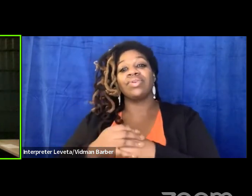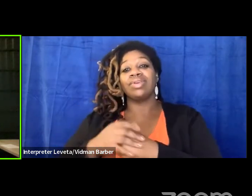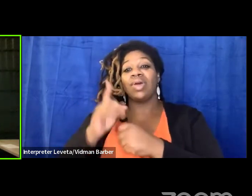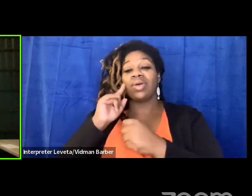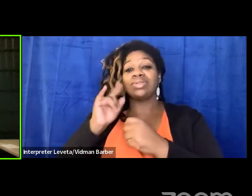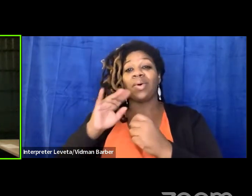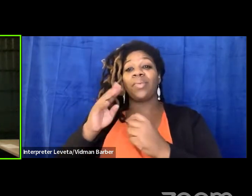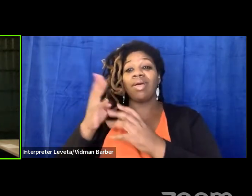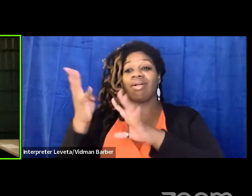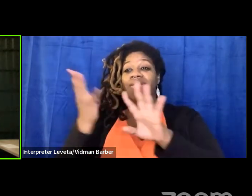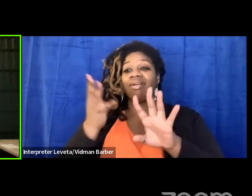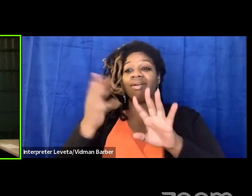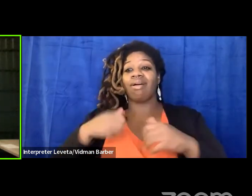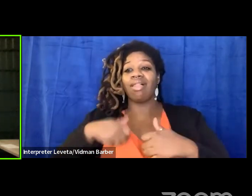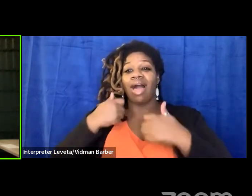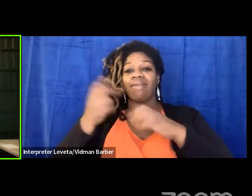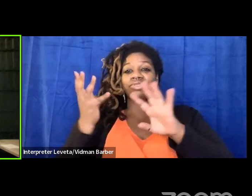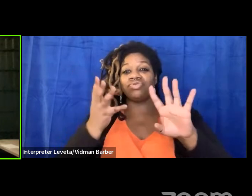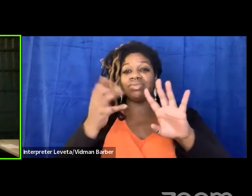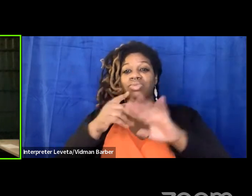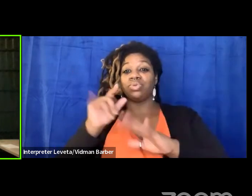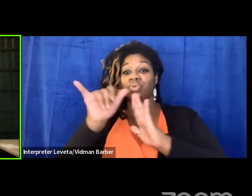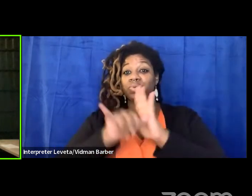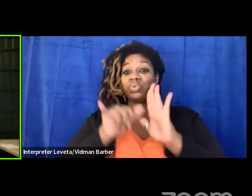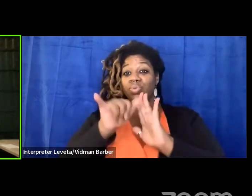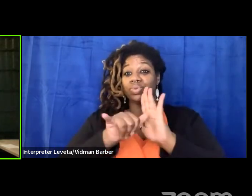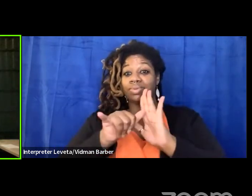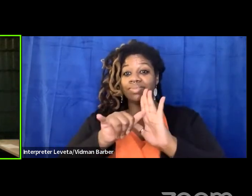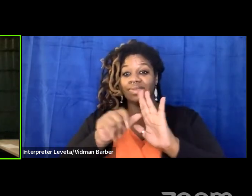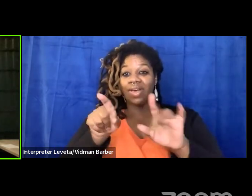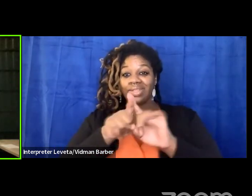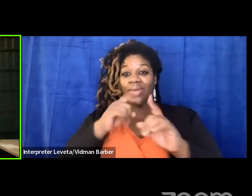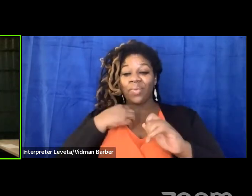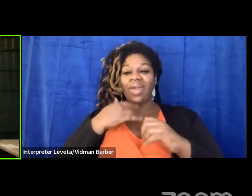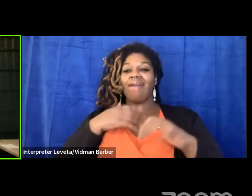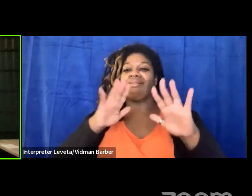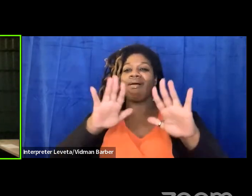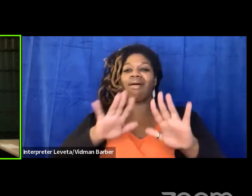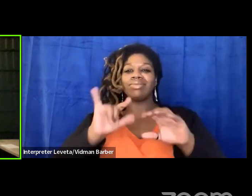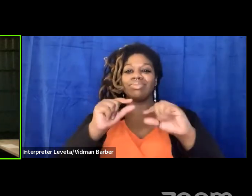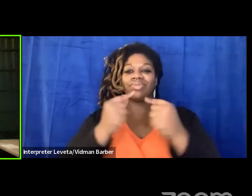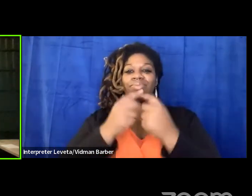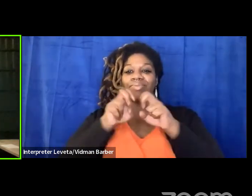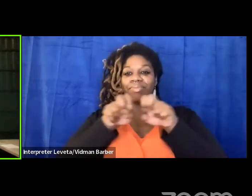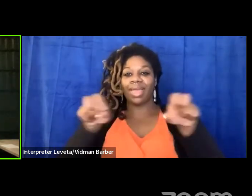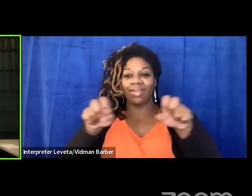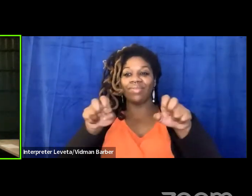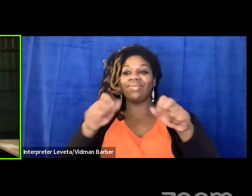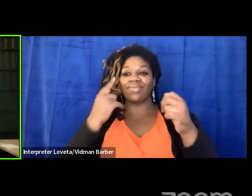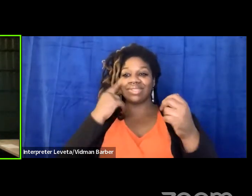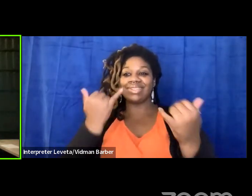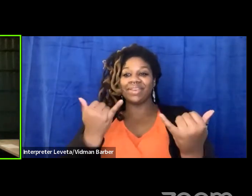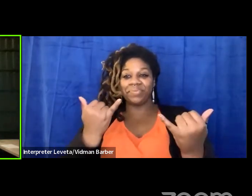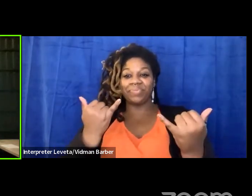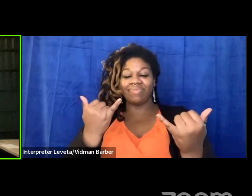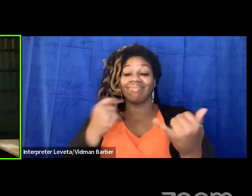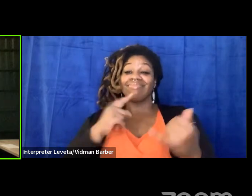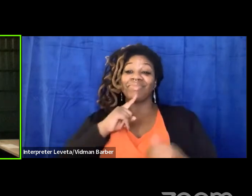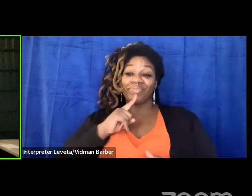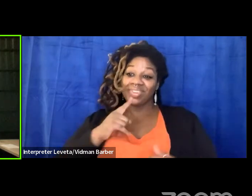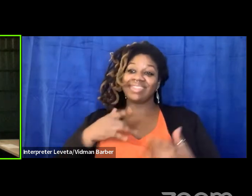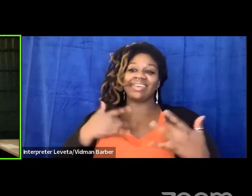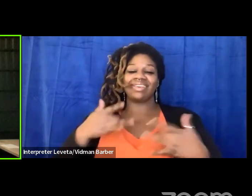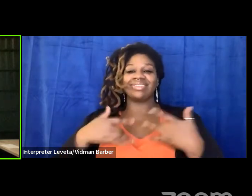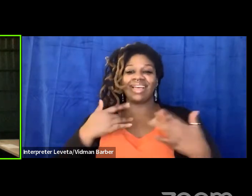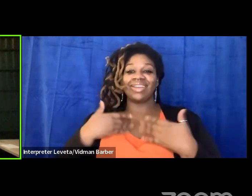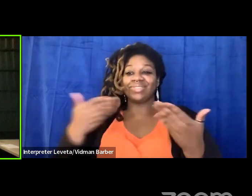YouTube. And well, we have an awesome group of panelists lined up for you today. And I'm really excited to